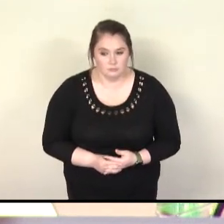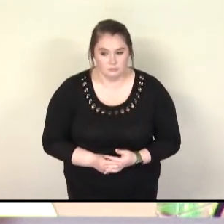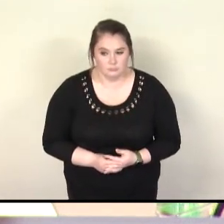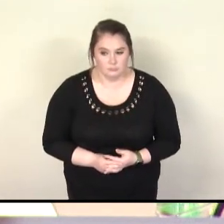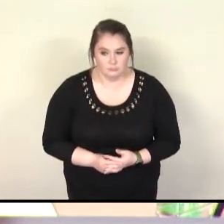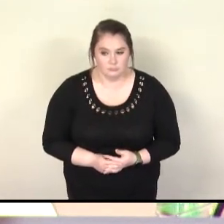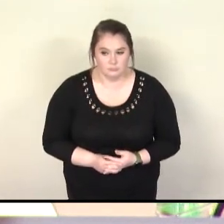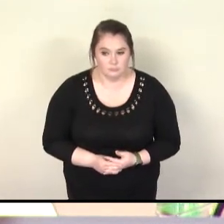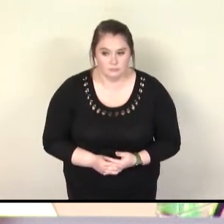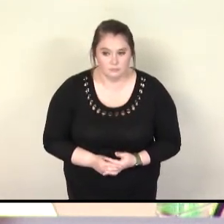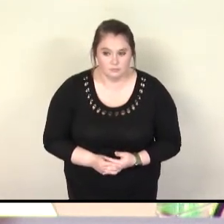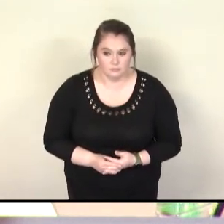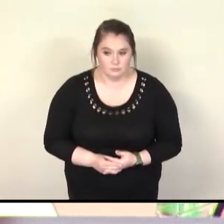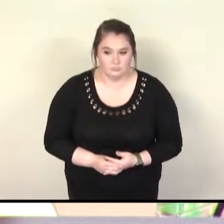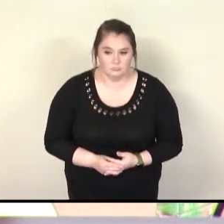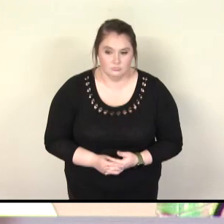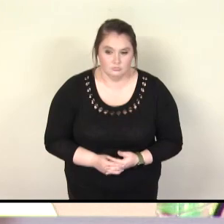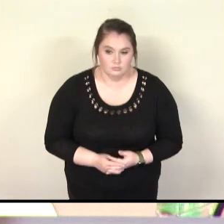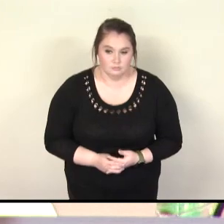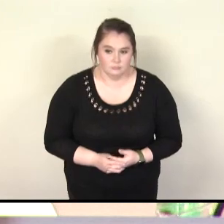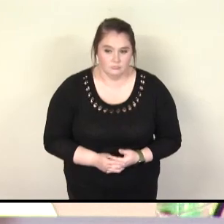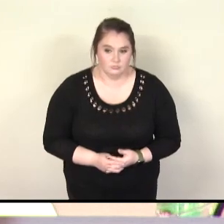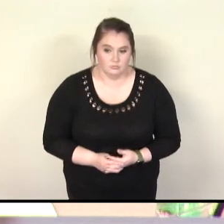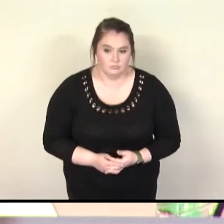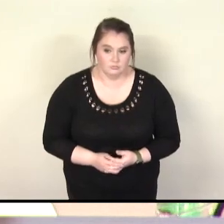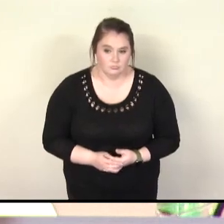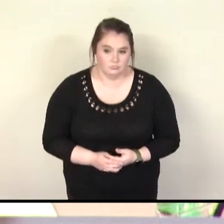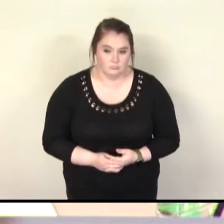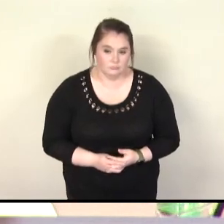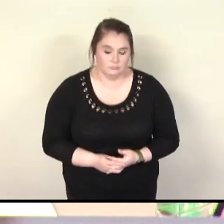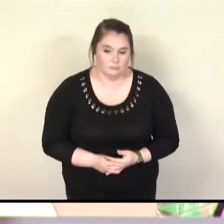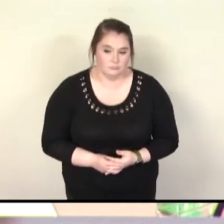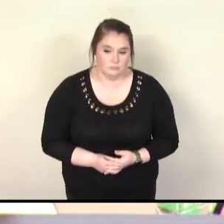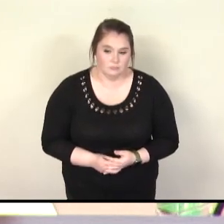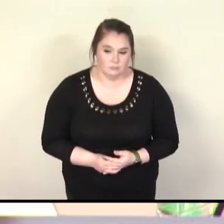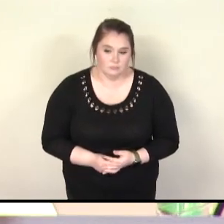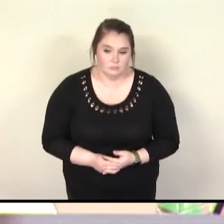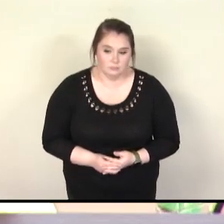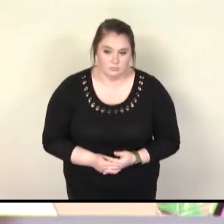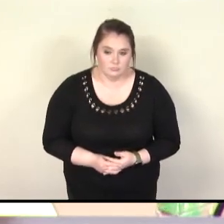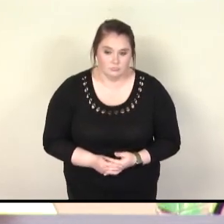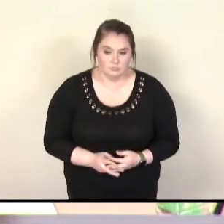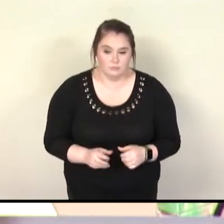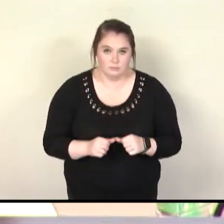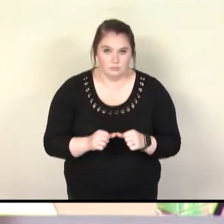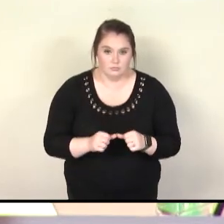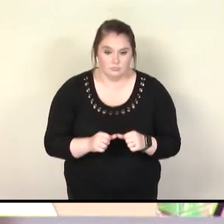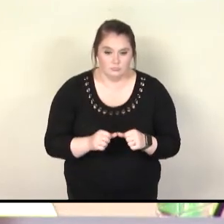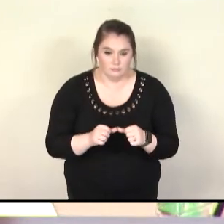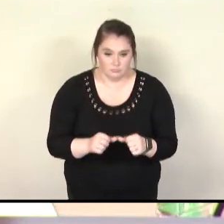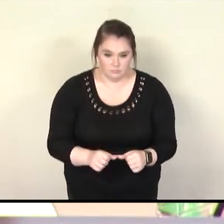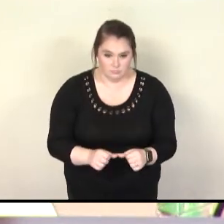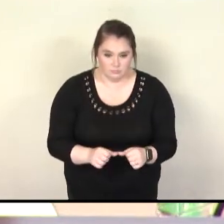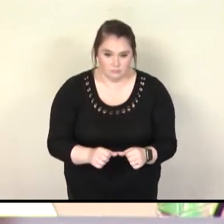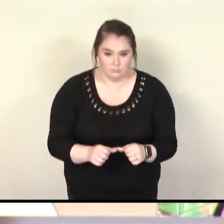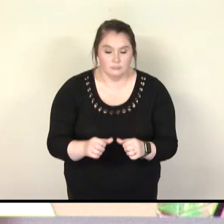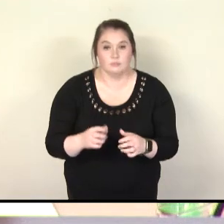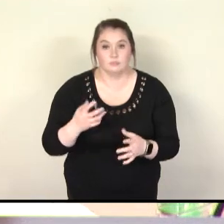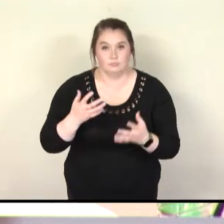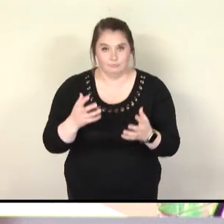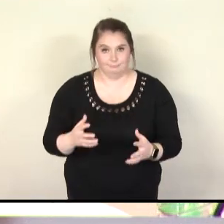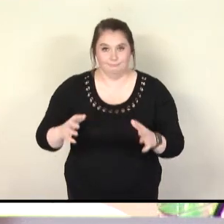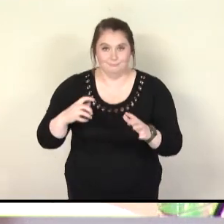teléfono celular y les agradecemos el tiempo que comparten con nosotros y su interés en Waco